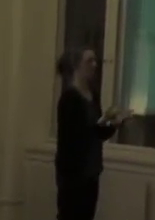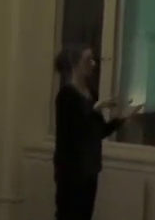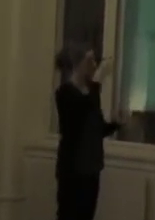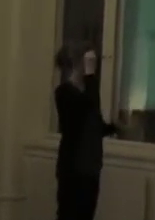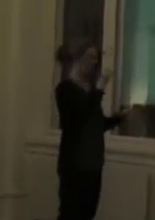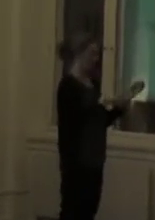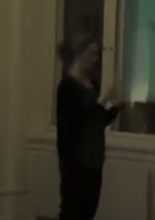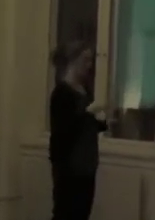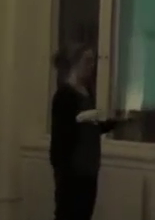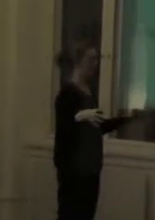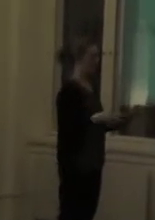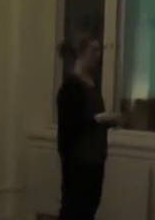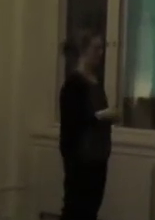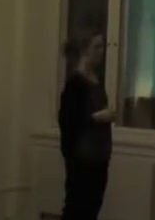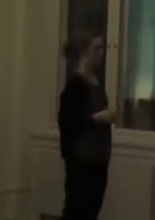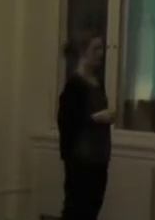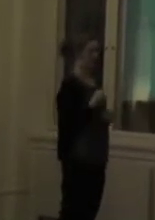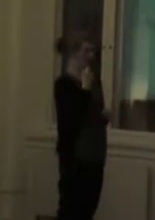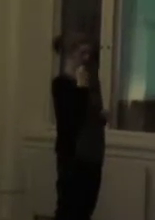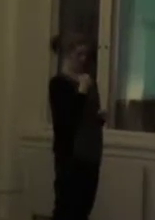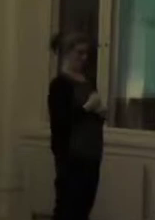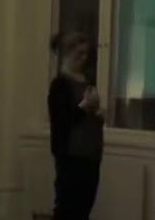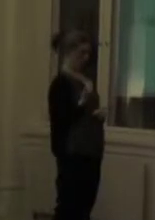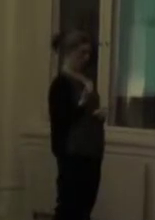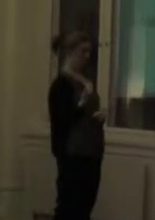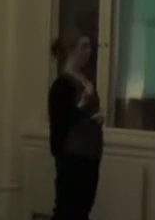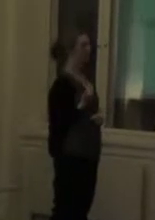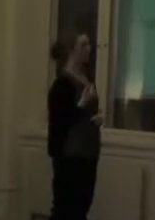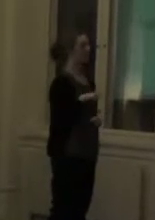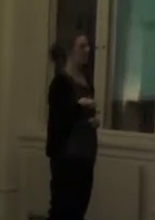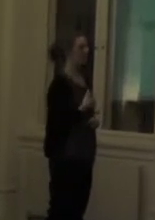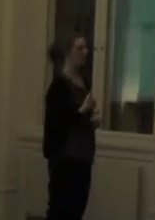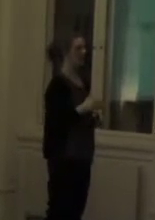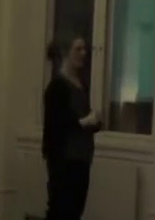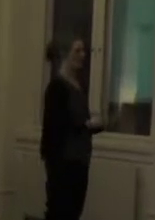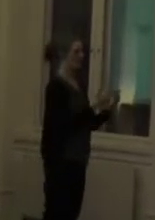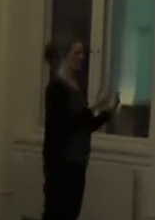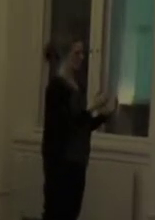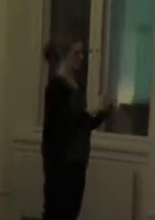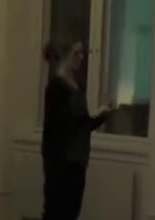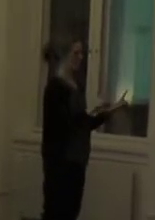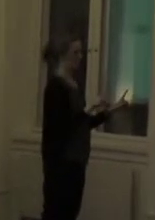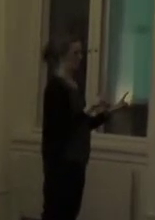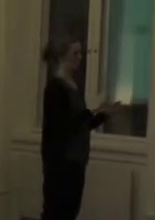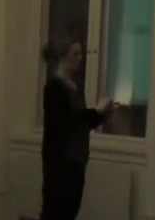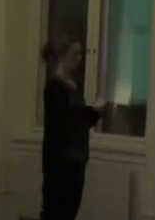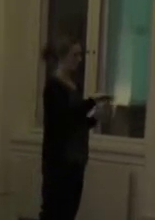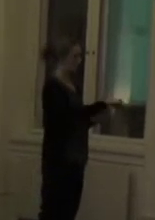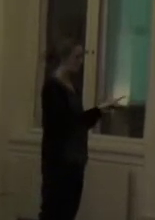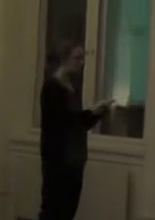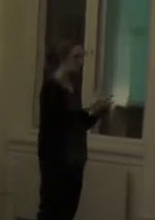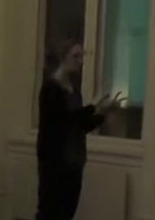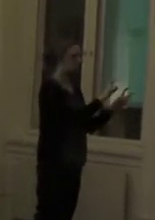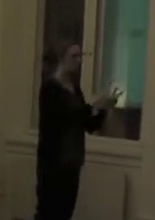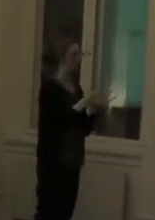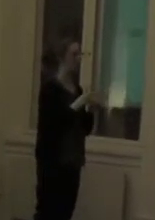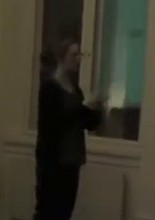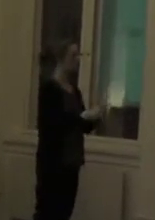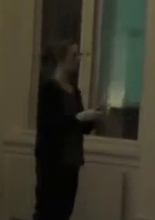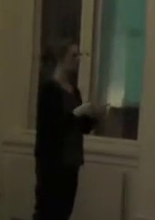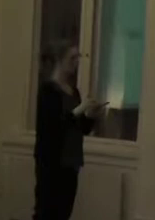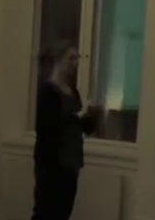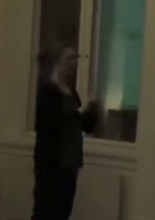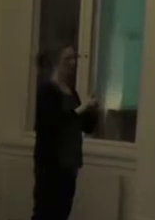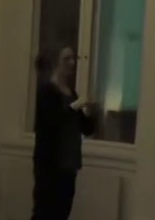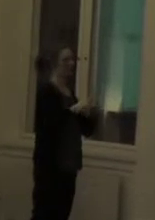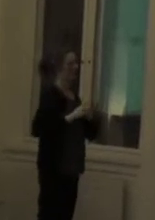One thing we've been doing recently was helping the queer community who are seeking asylum in different parts of the